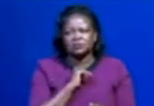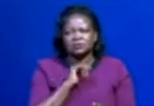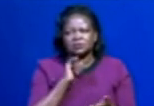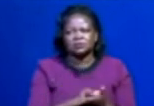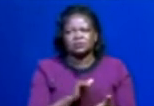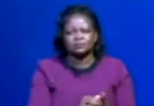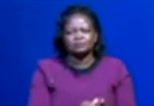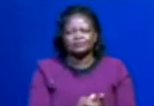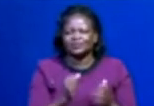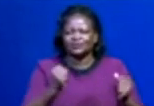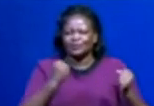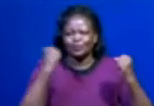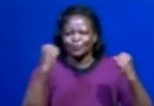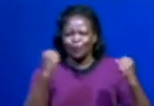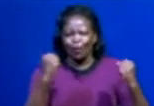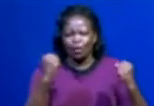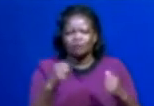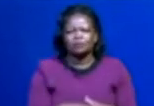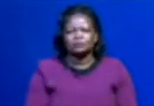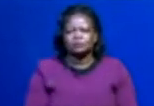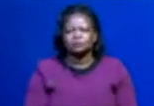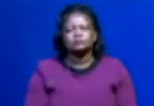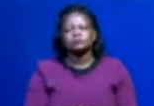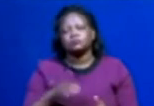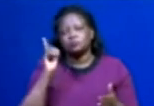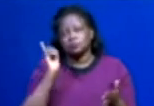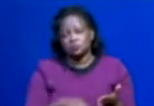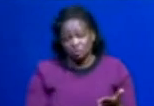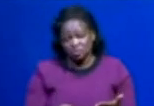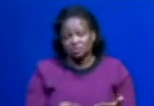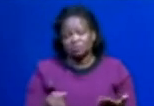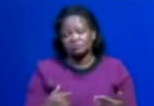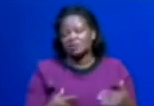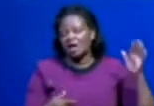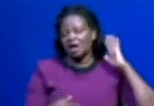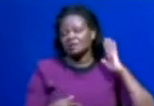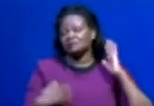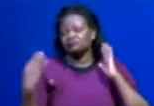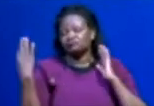that is profound in what I heard him speak.